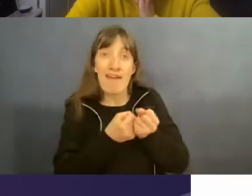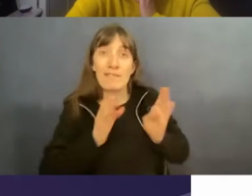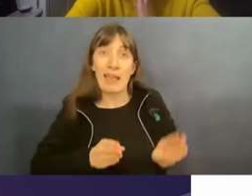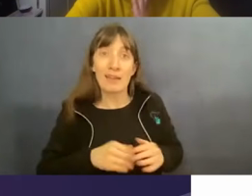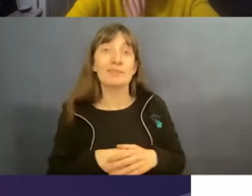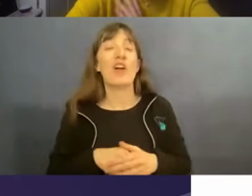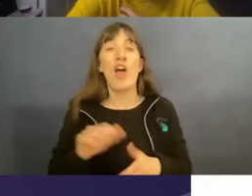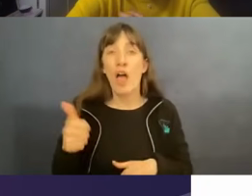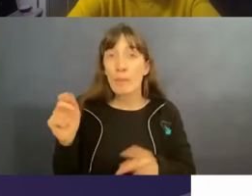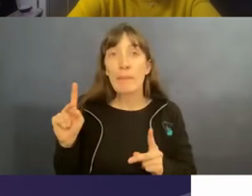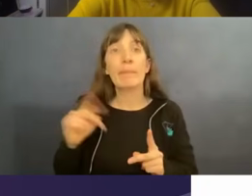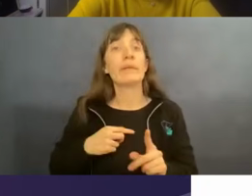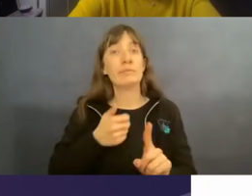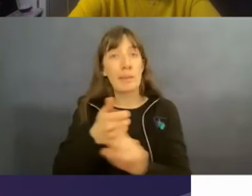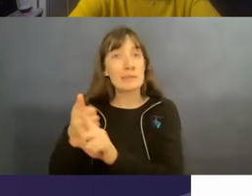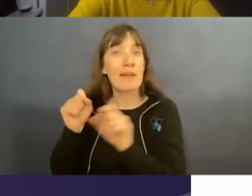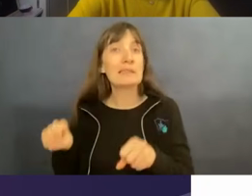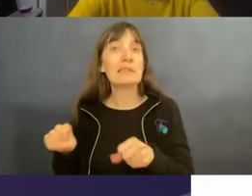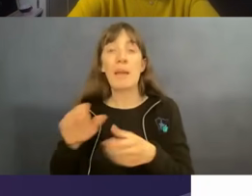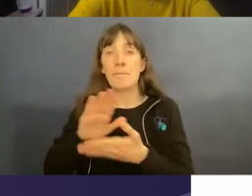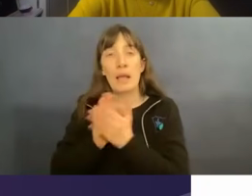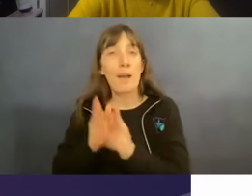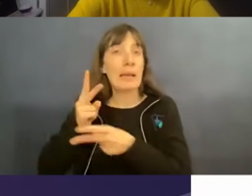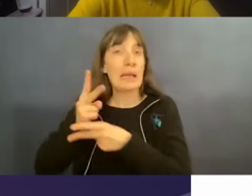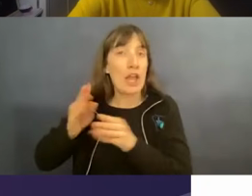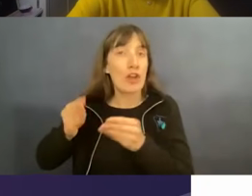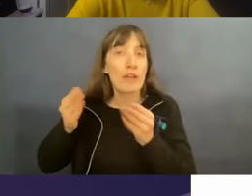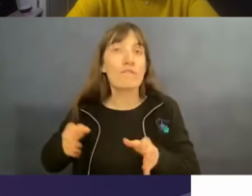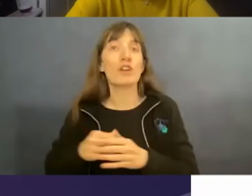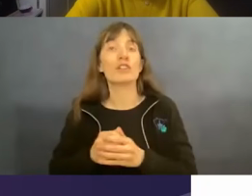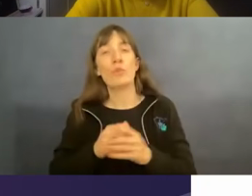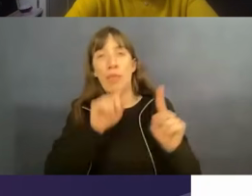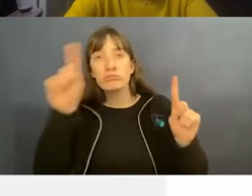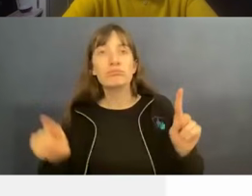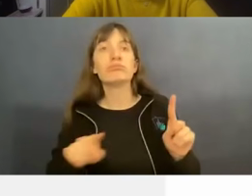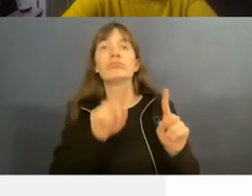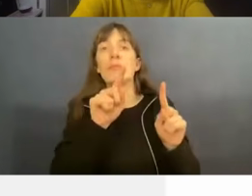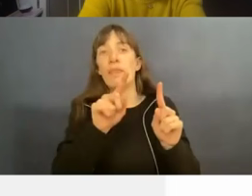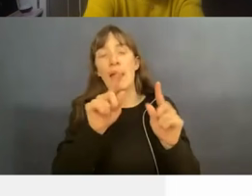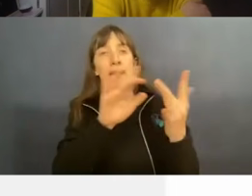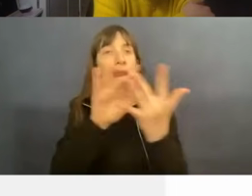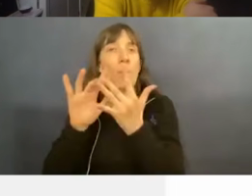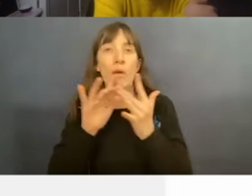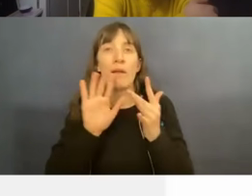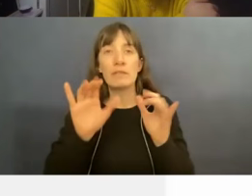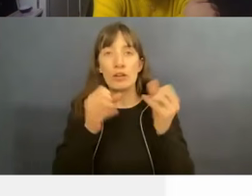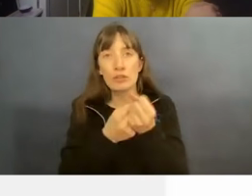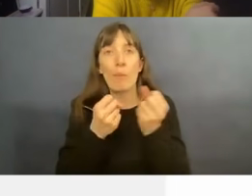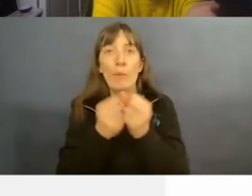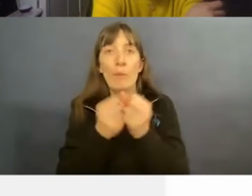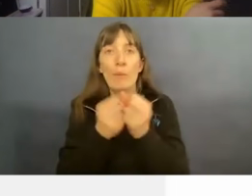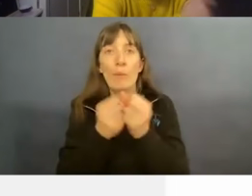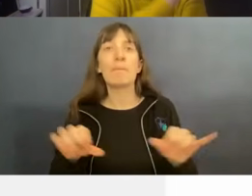act as caregivers as well. So just thinking of continuing to build that network of support. Um, and